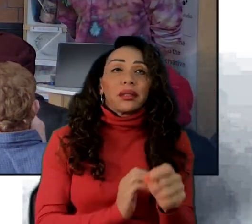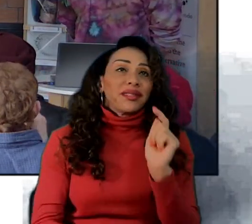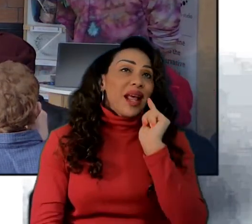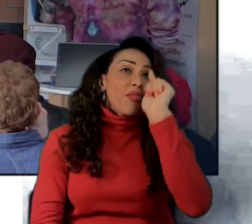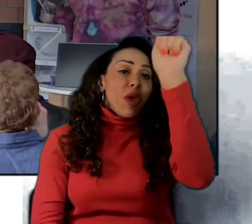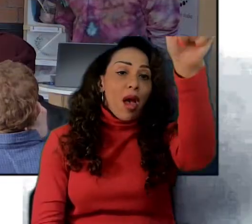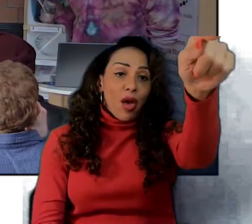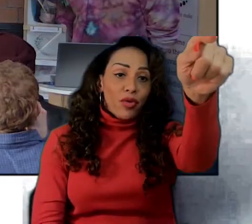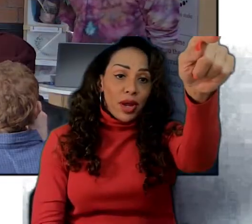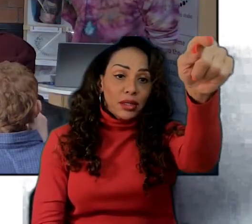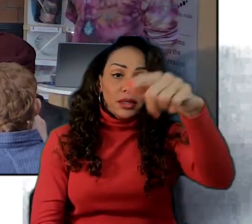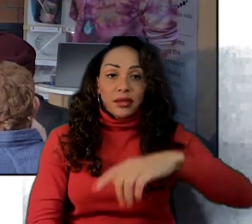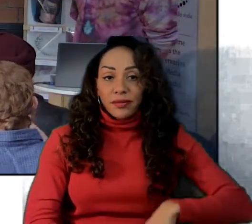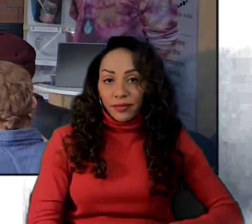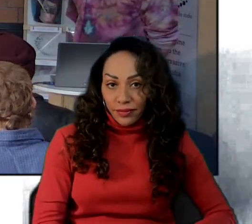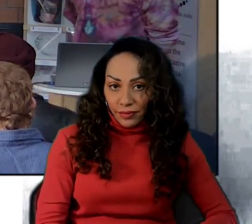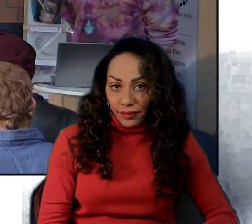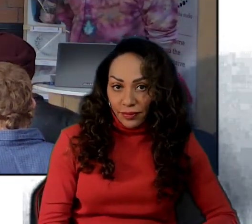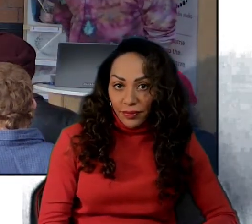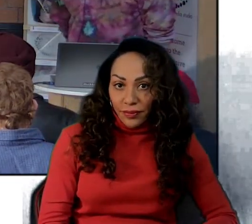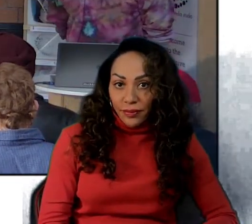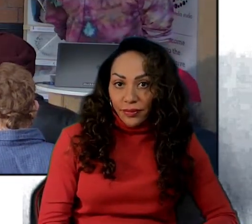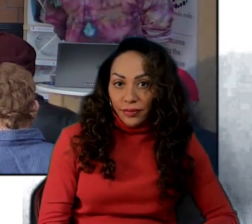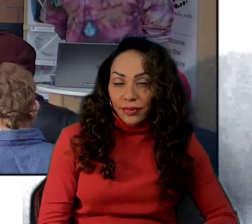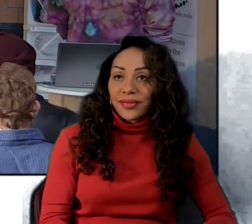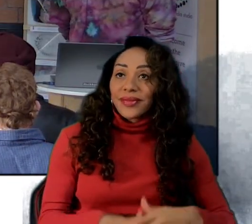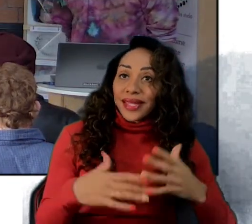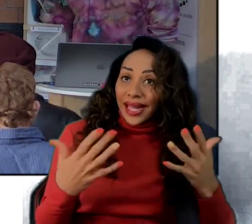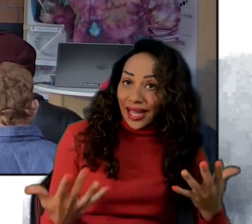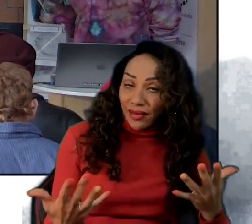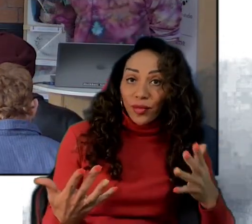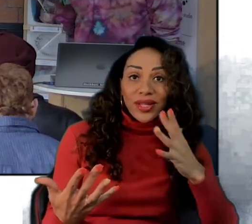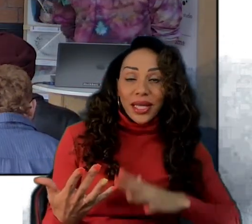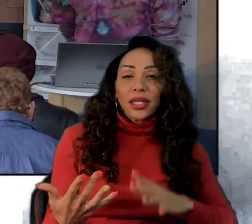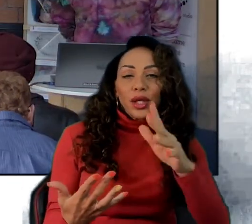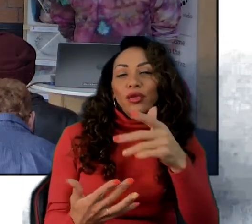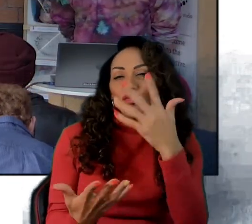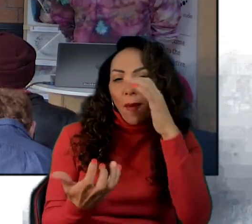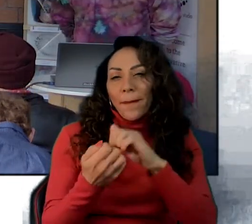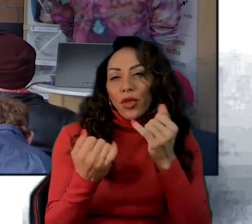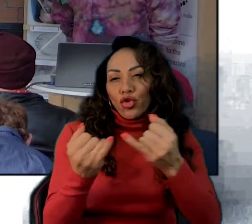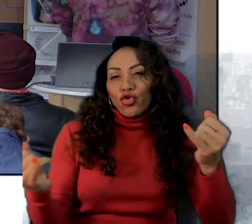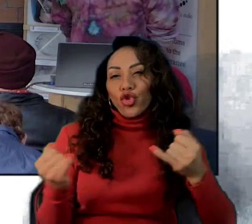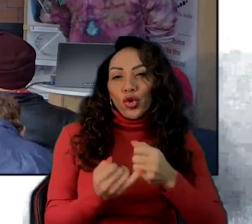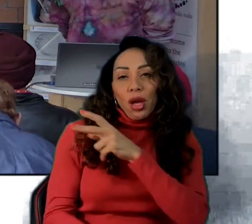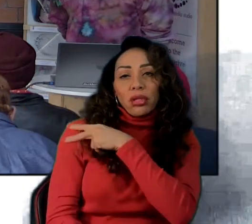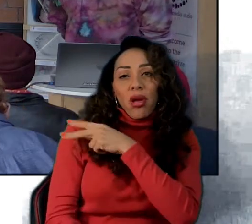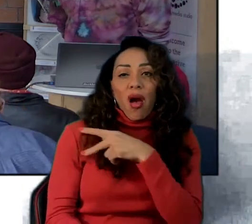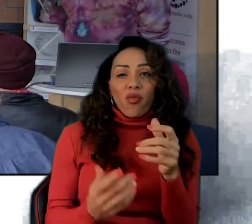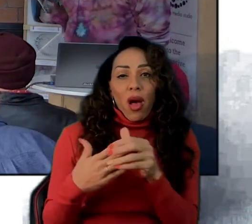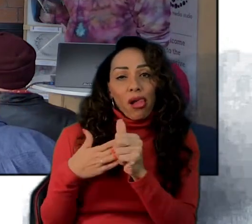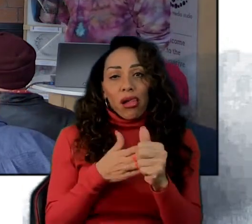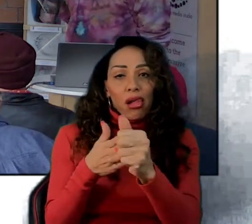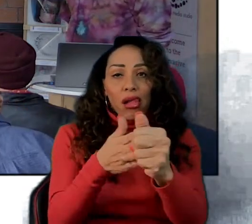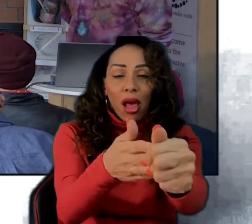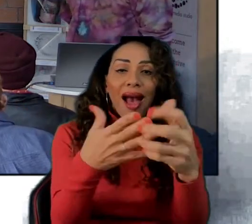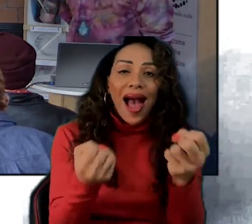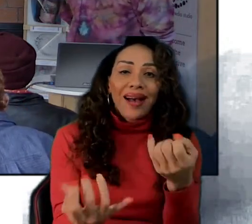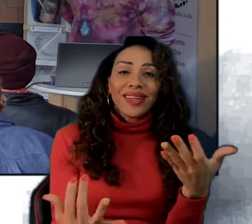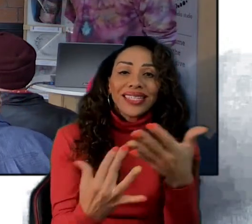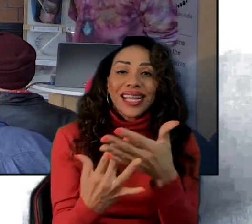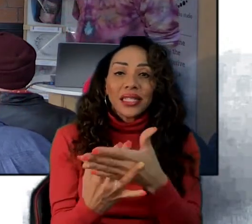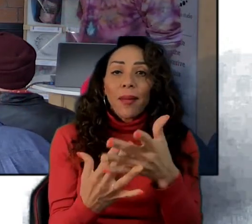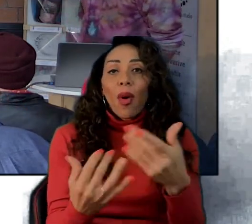Again, my left, your right, at either end. But if we need them, the studio team will direct you towards them. And then there are accessible toilets, including baby